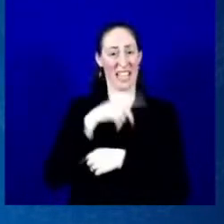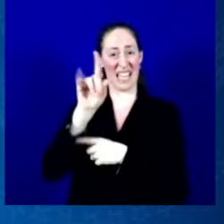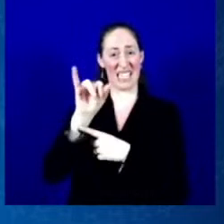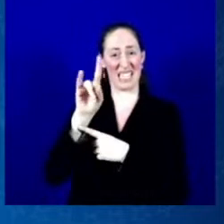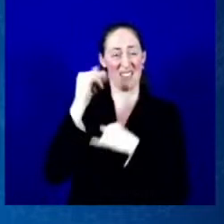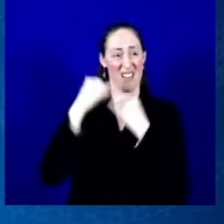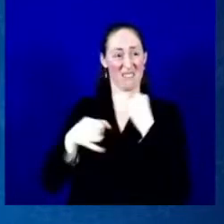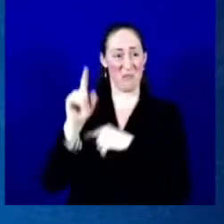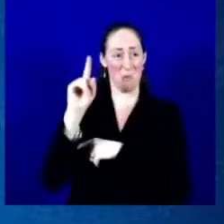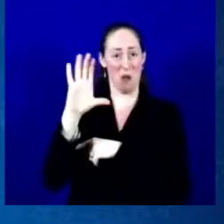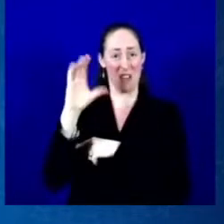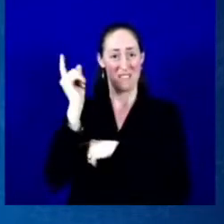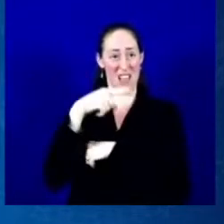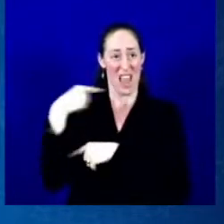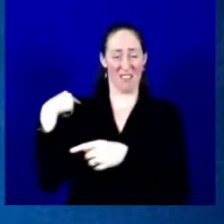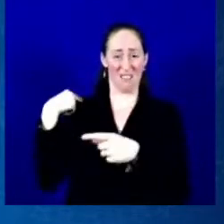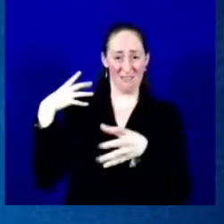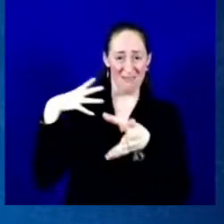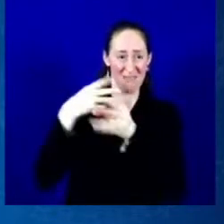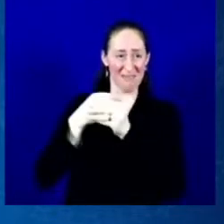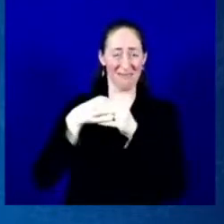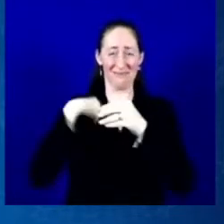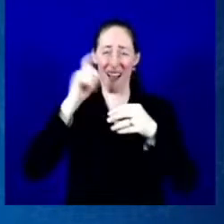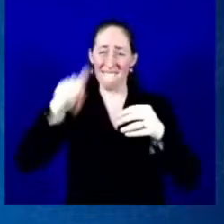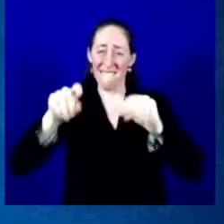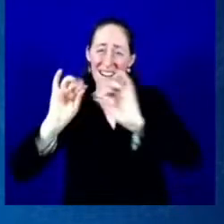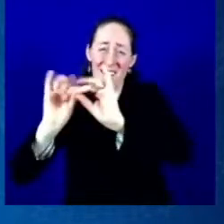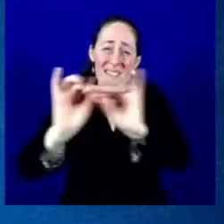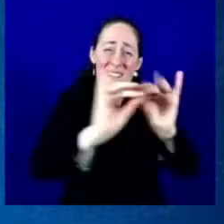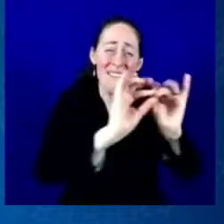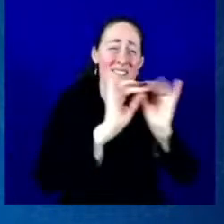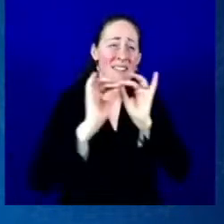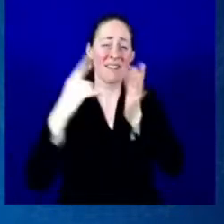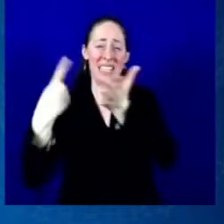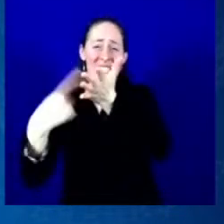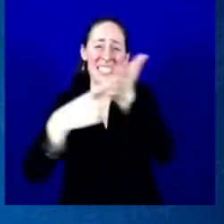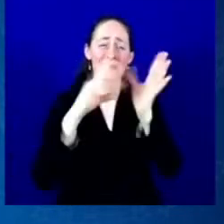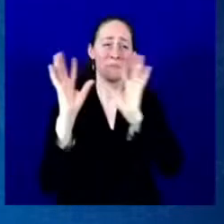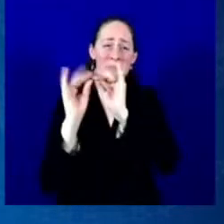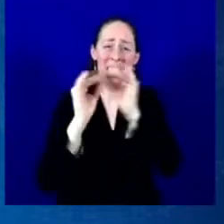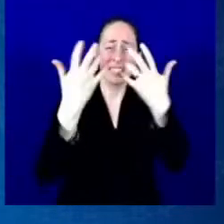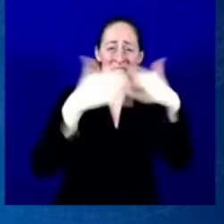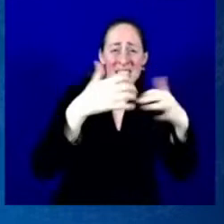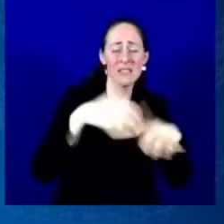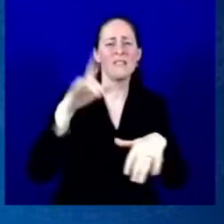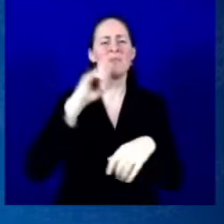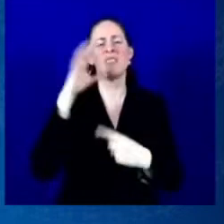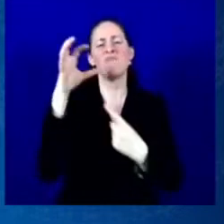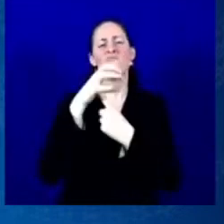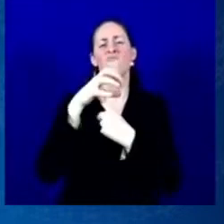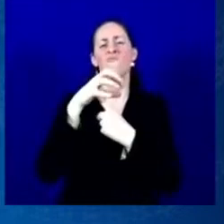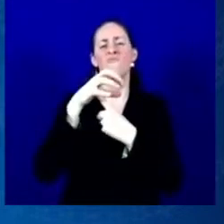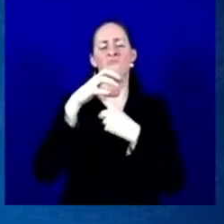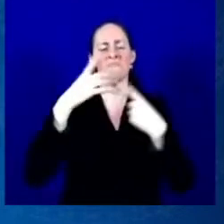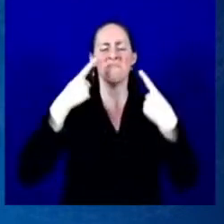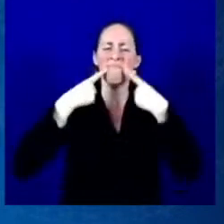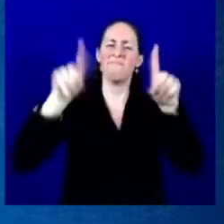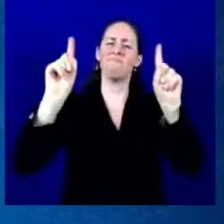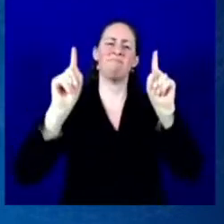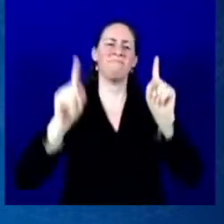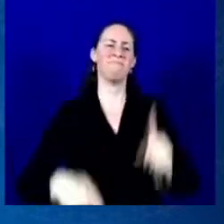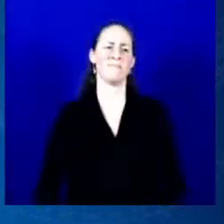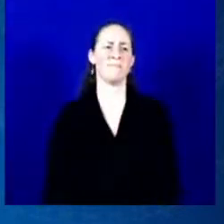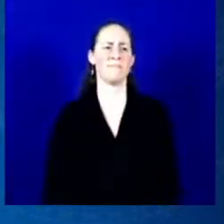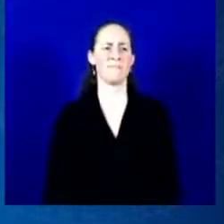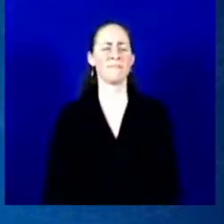achievements this country's ever seen. What else have we done in those first